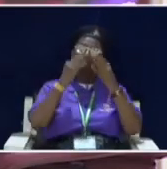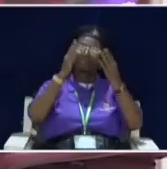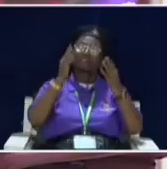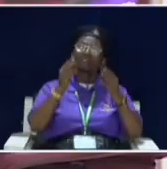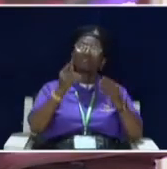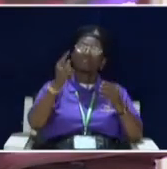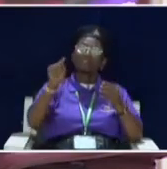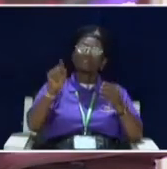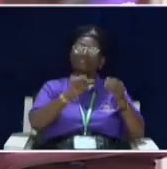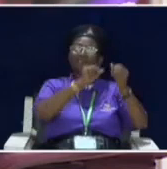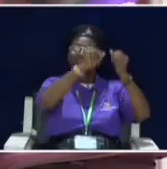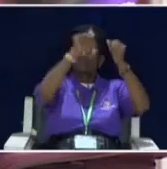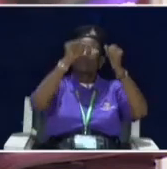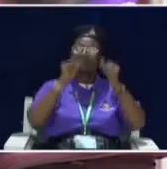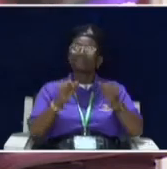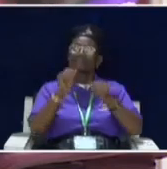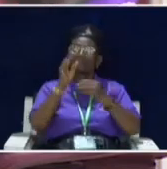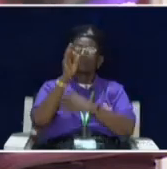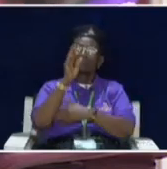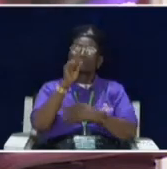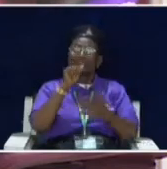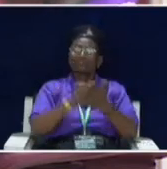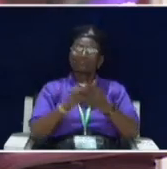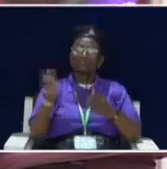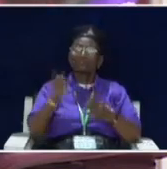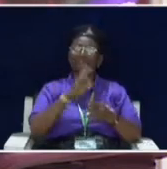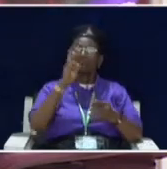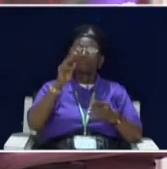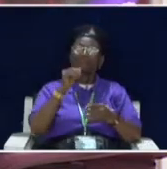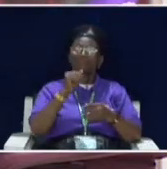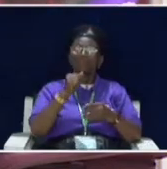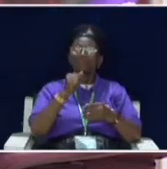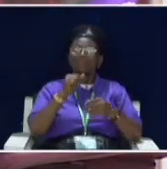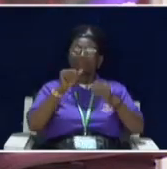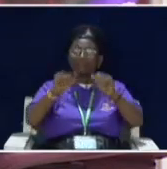we are able to make it tonight. Pé o lè wá sí yìí lálẹ́ yìí.